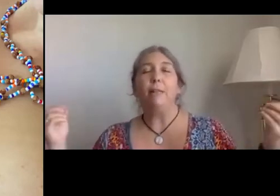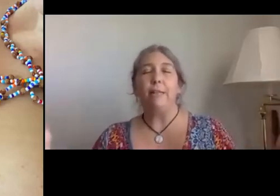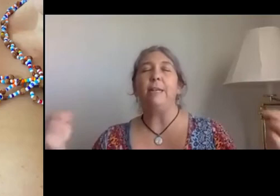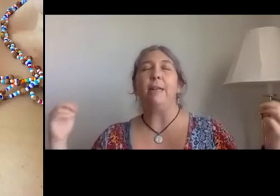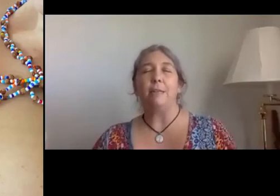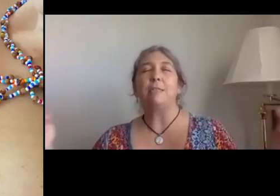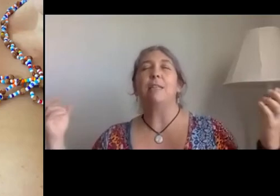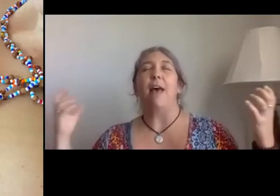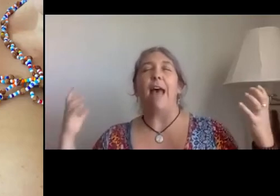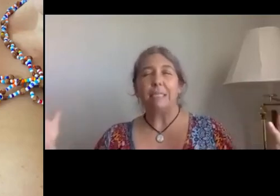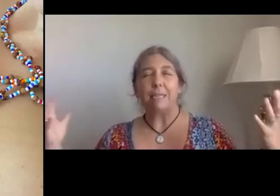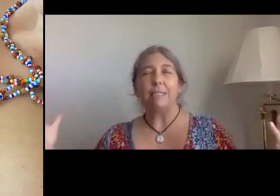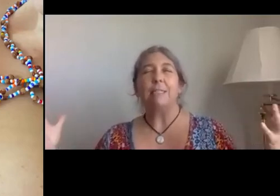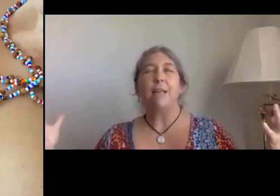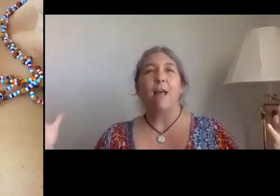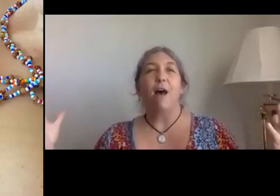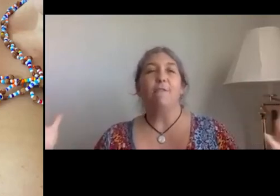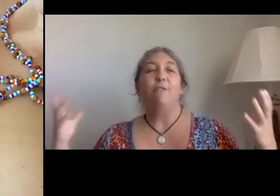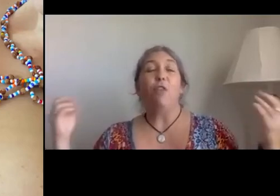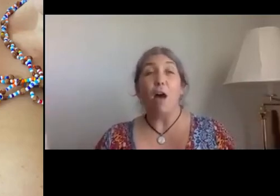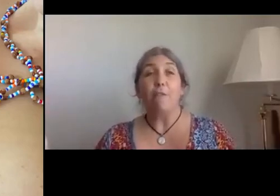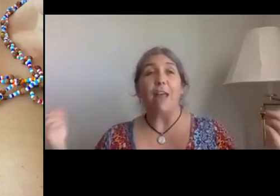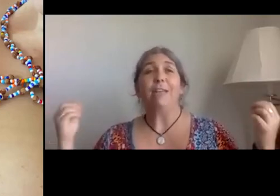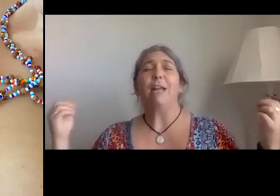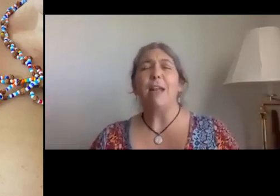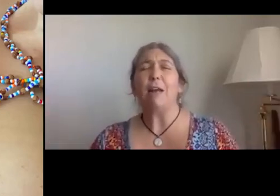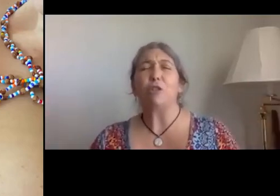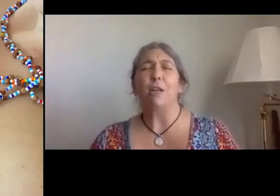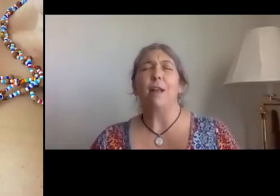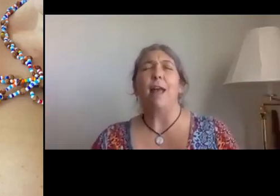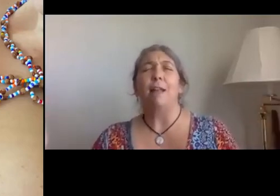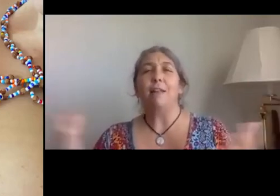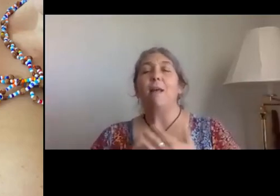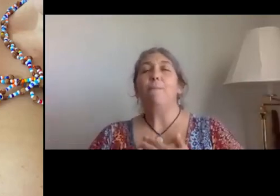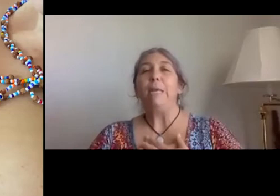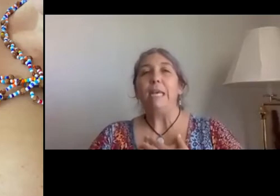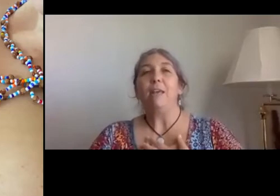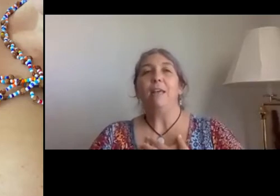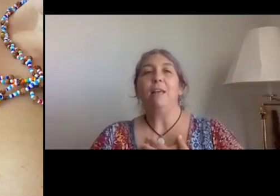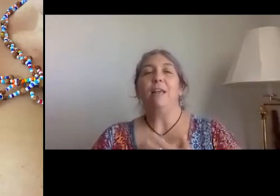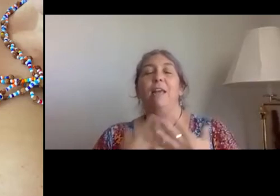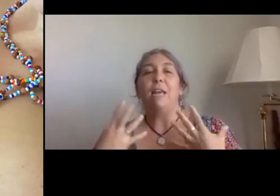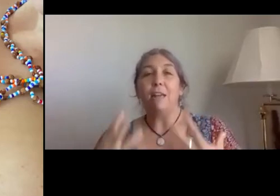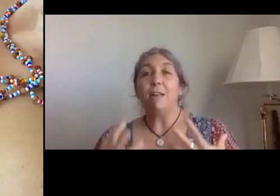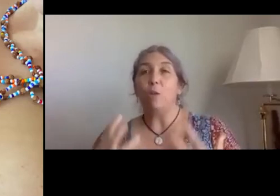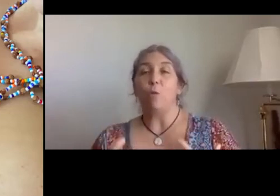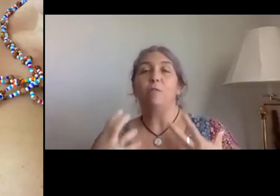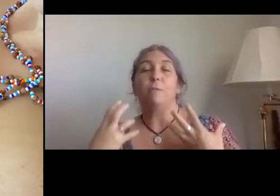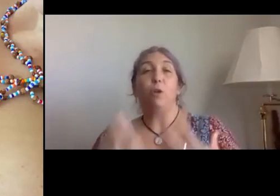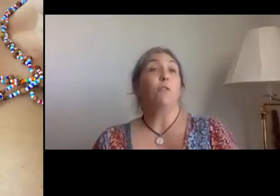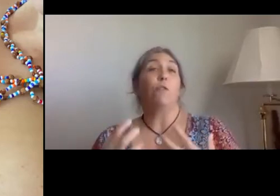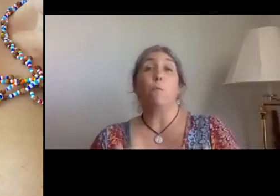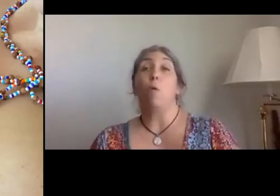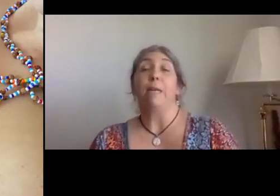really lean into the essence of love and connection and being in